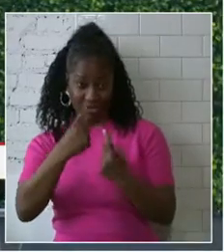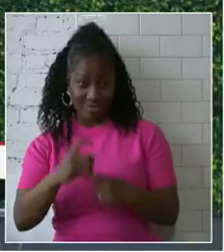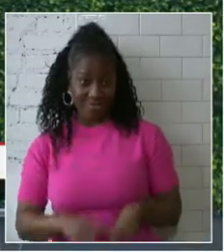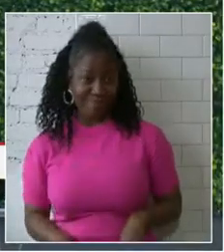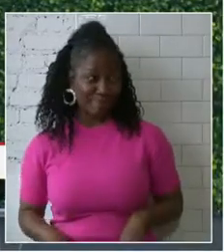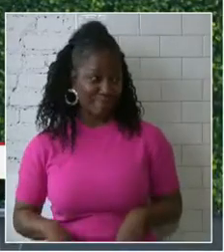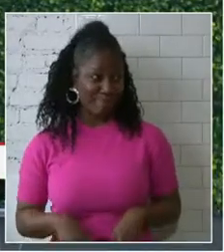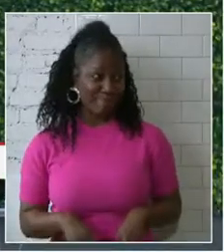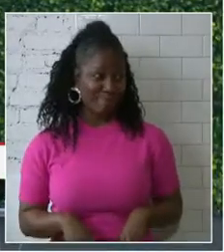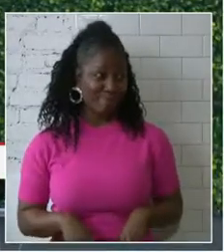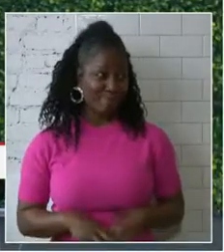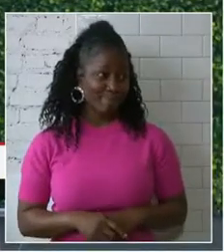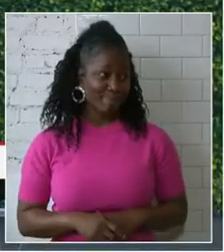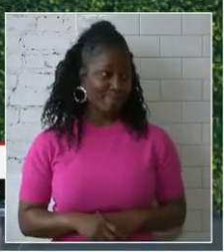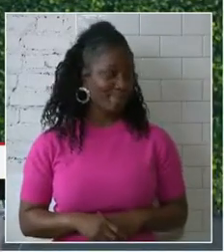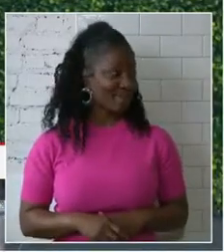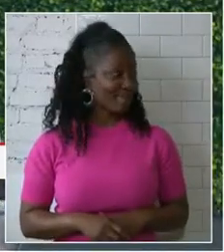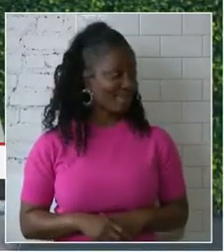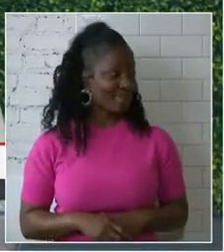Yes, sir.